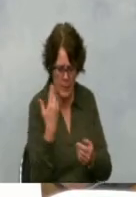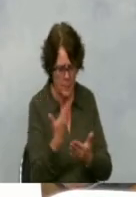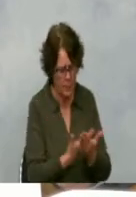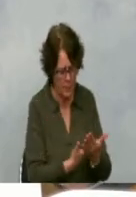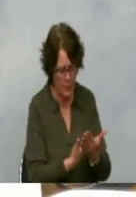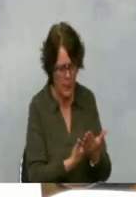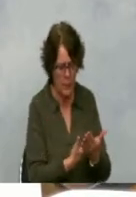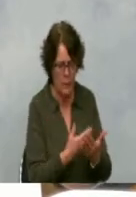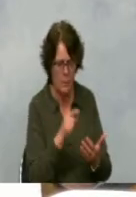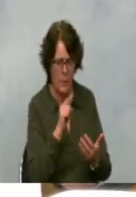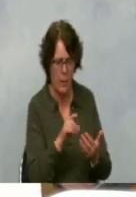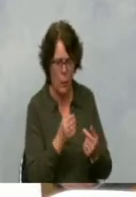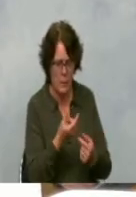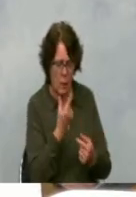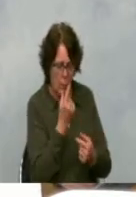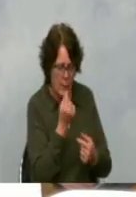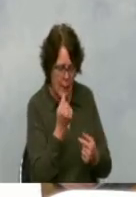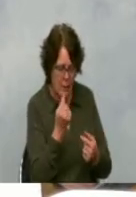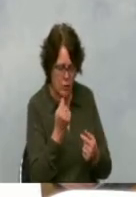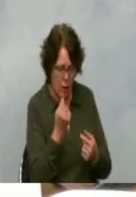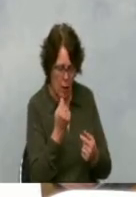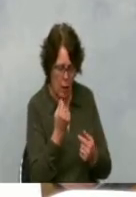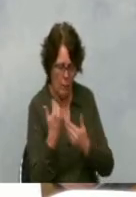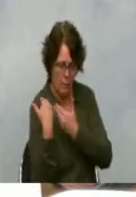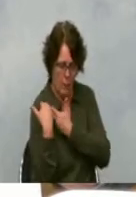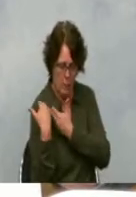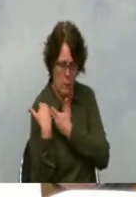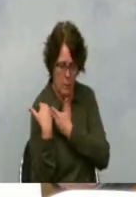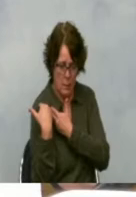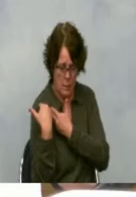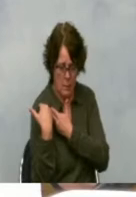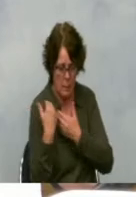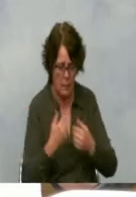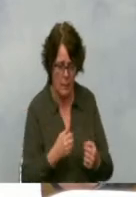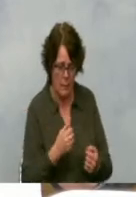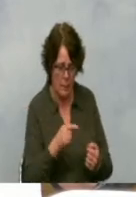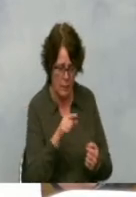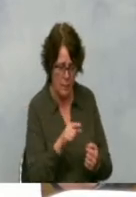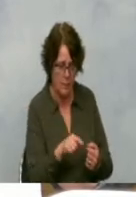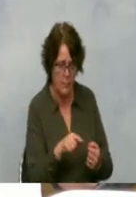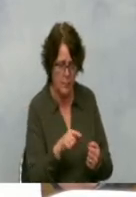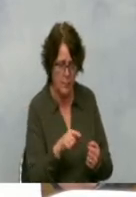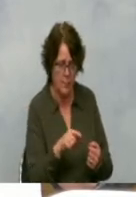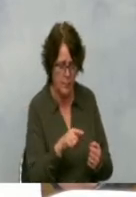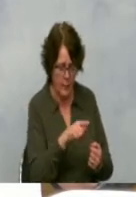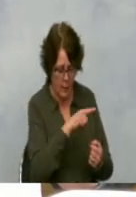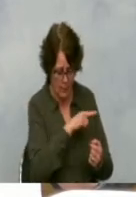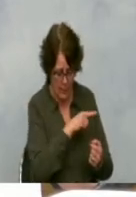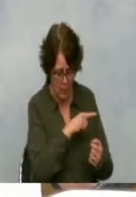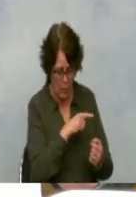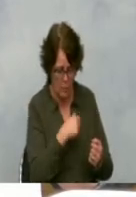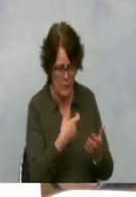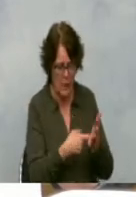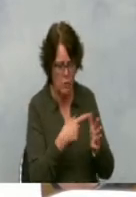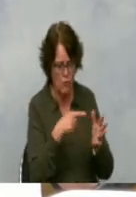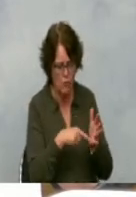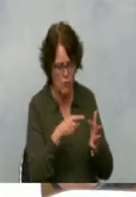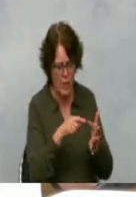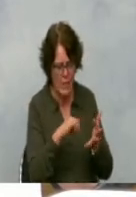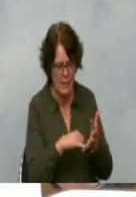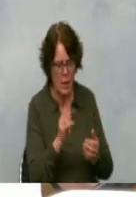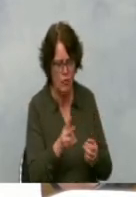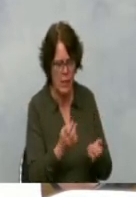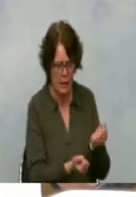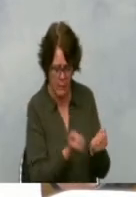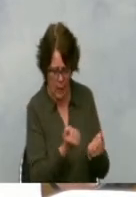this was a potential burden that was going to fall. This is down to a rates revaluation that's taking